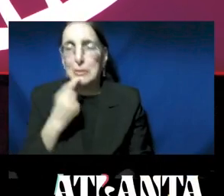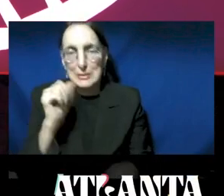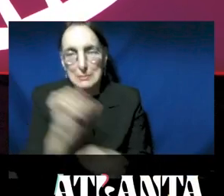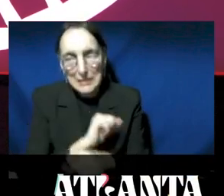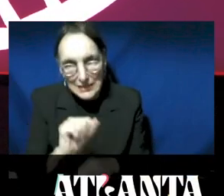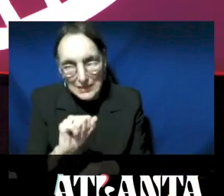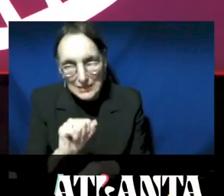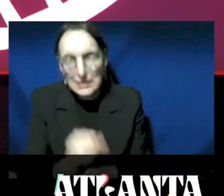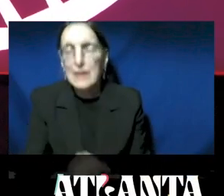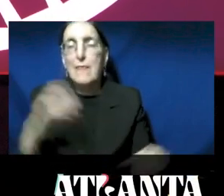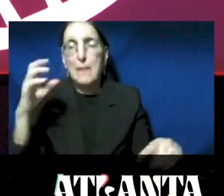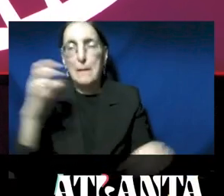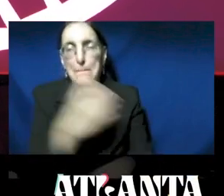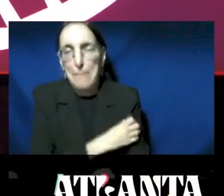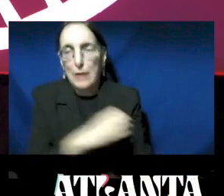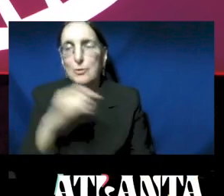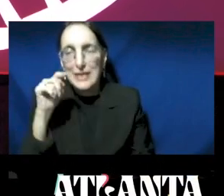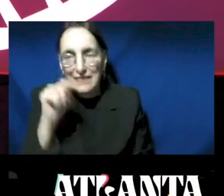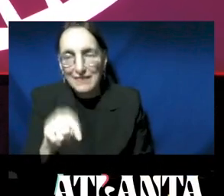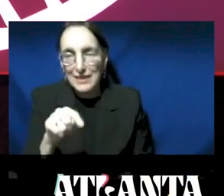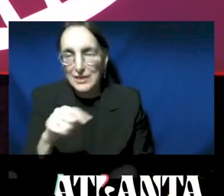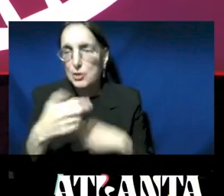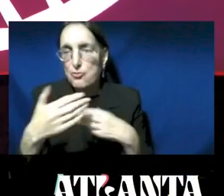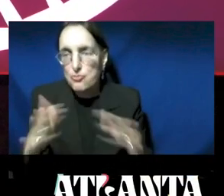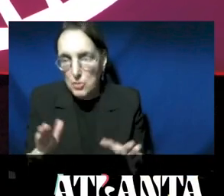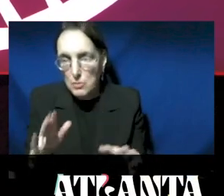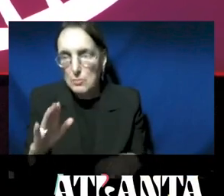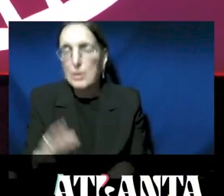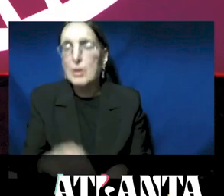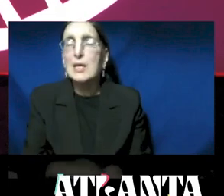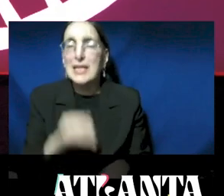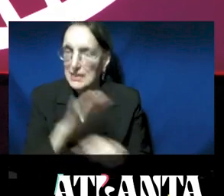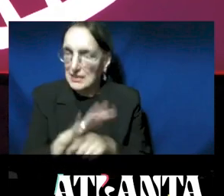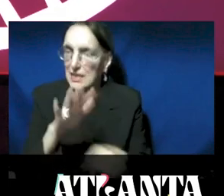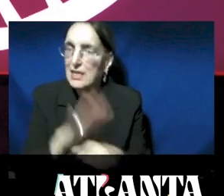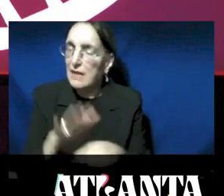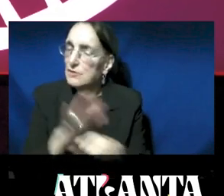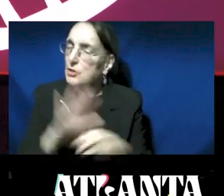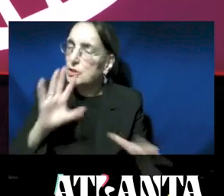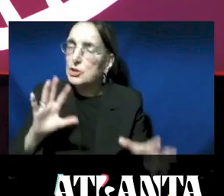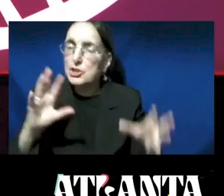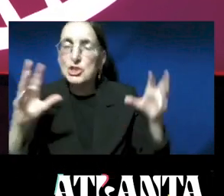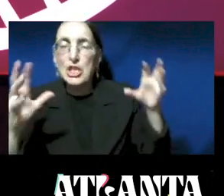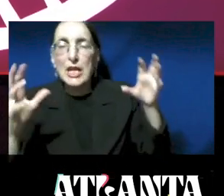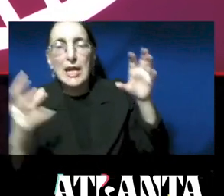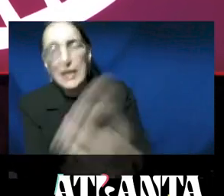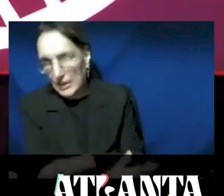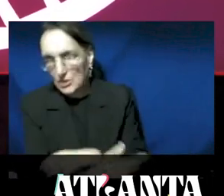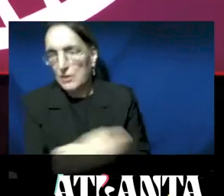the power in this room alone can actually shift the trajectory of this nation.